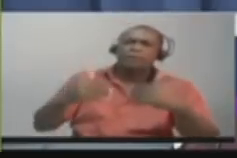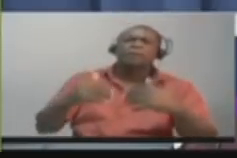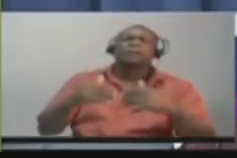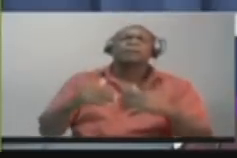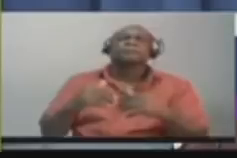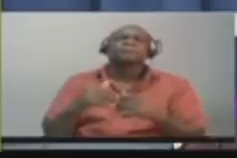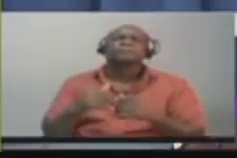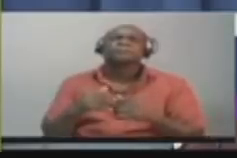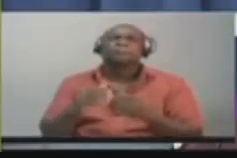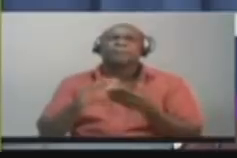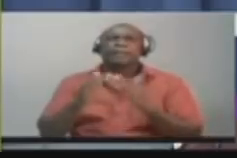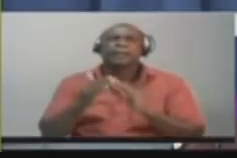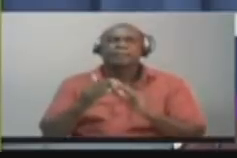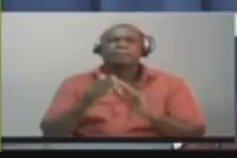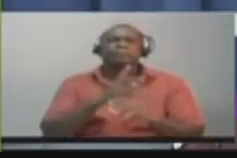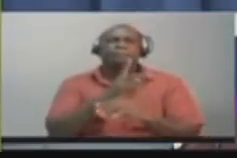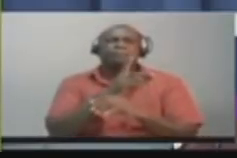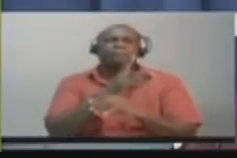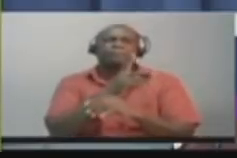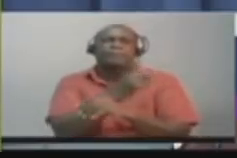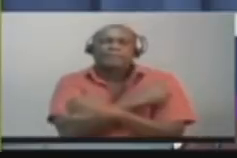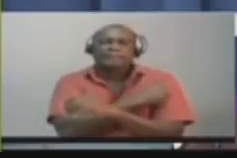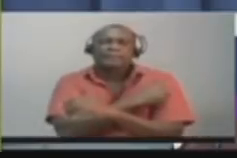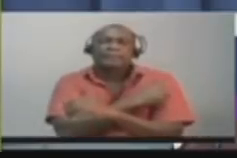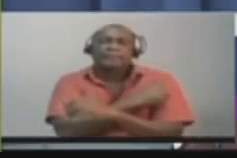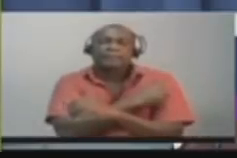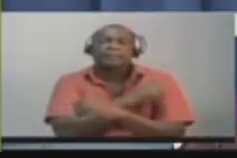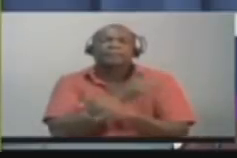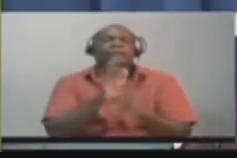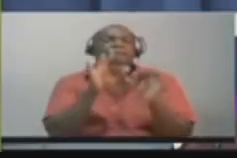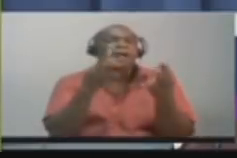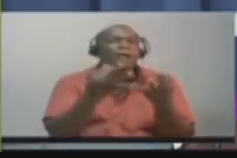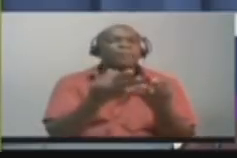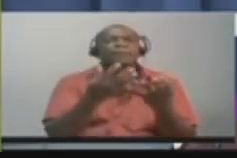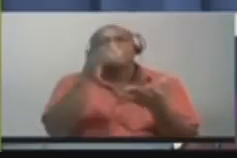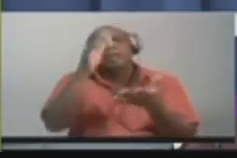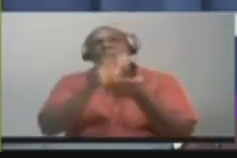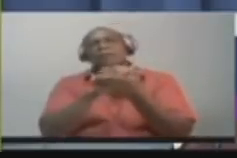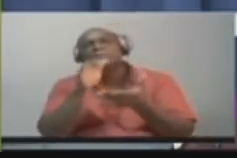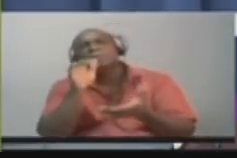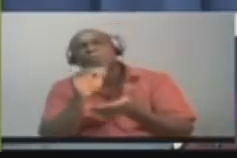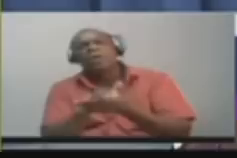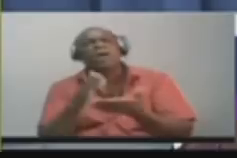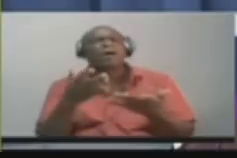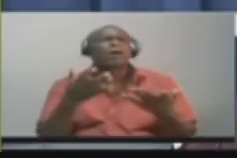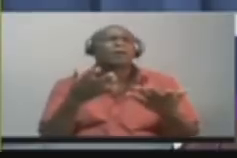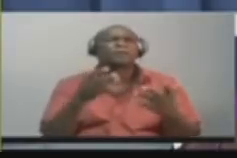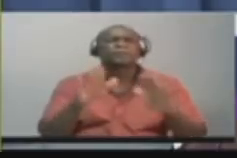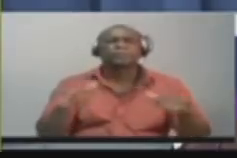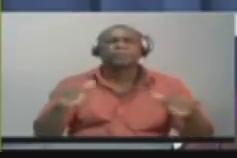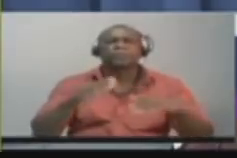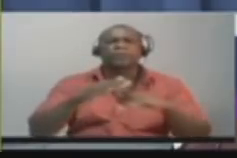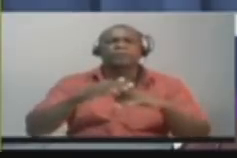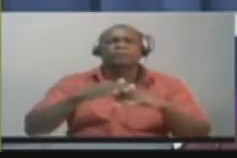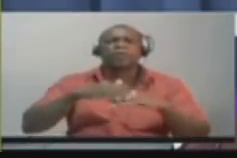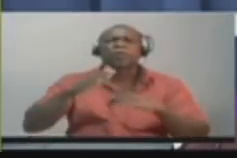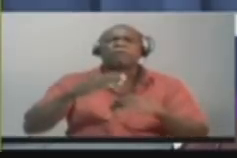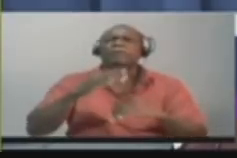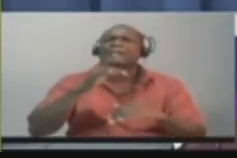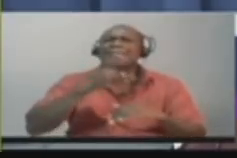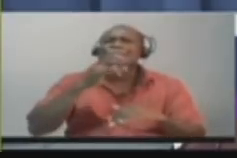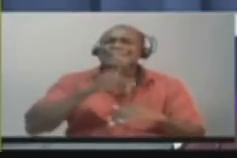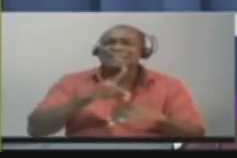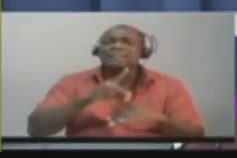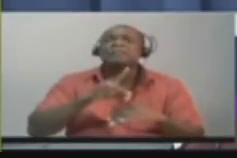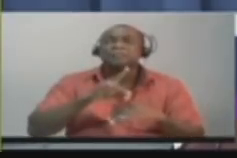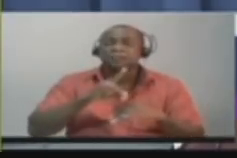to their families, their spouses, children over 18, and we are working very closely, and they have been coming